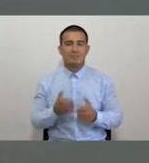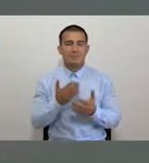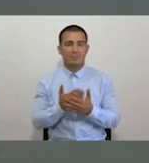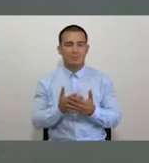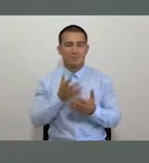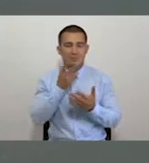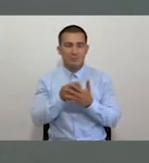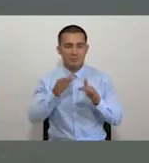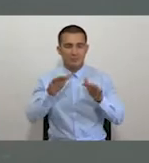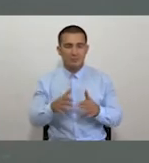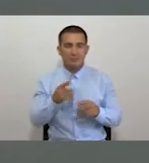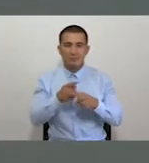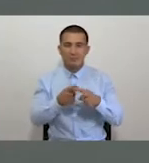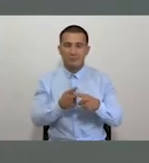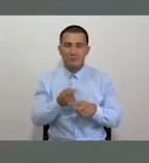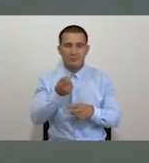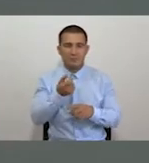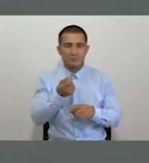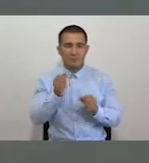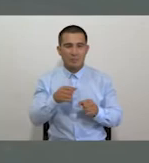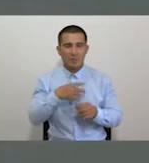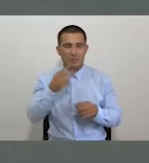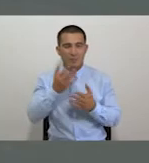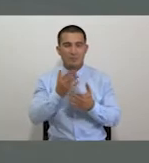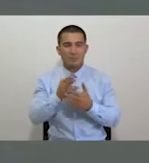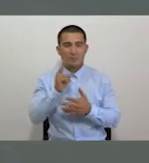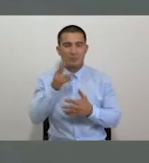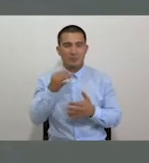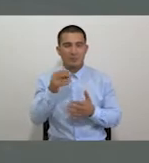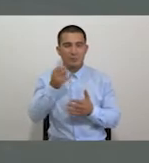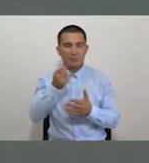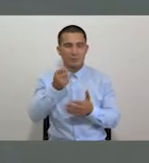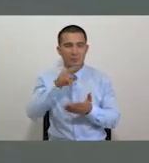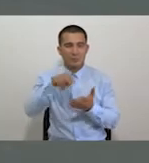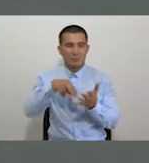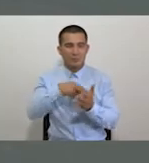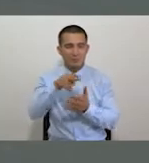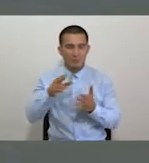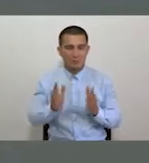Demak, ust qismini ost qismiga aylanasiga yelim surib chiqamiz.